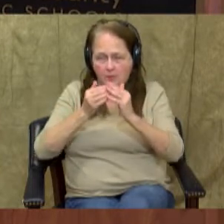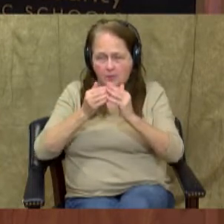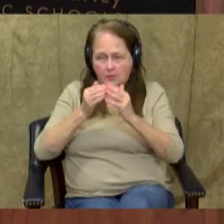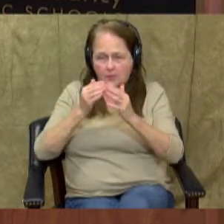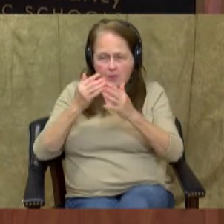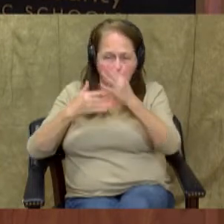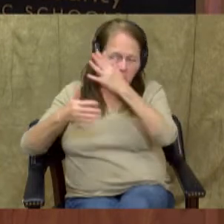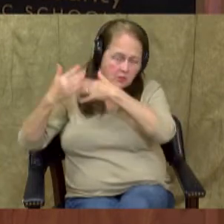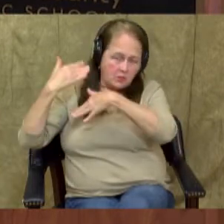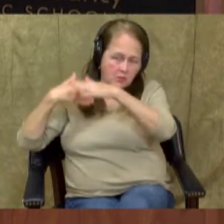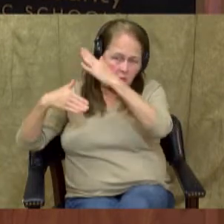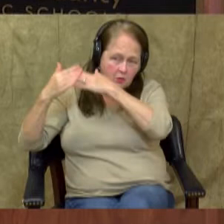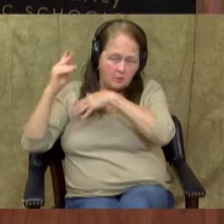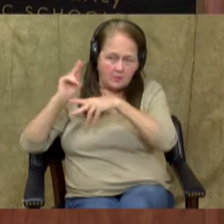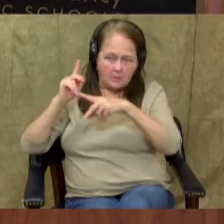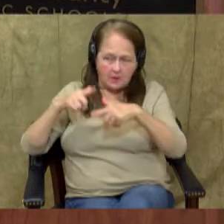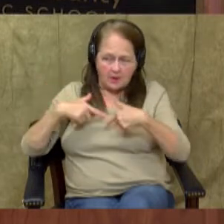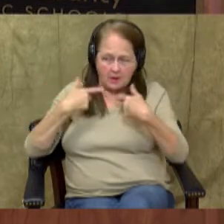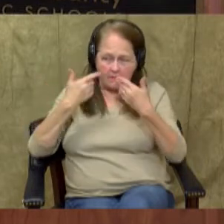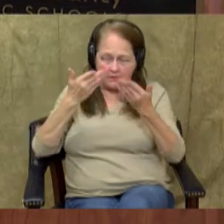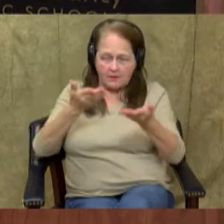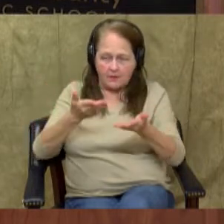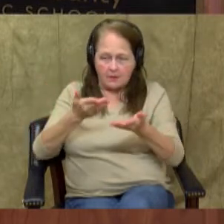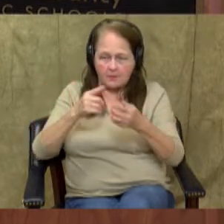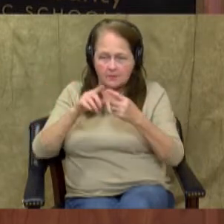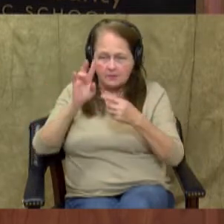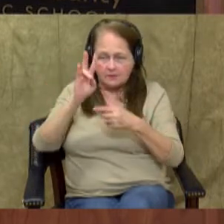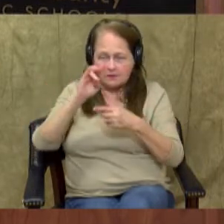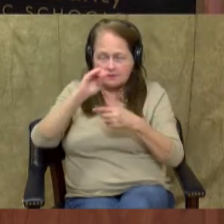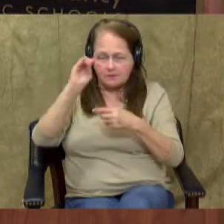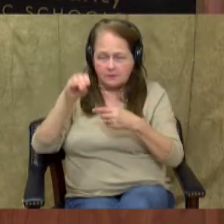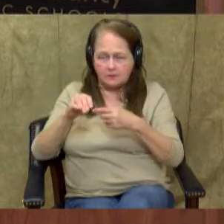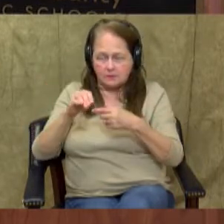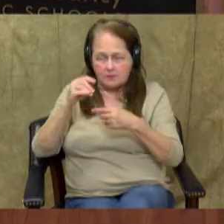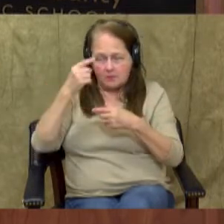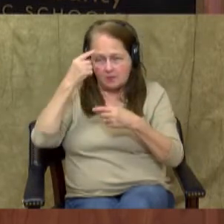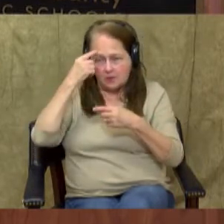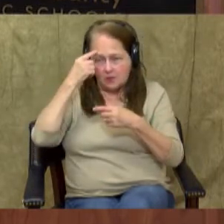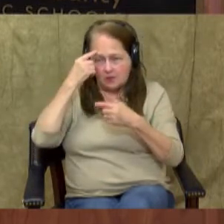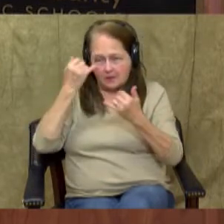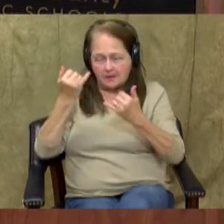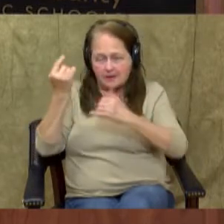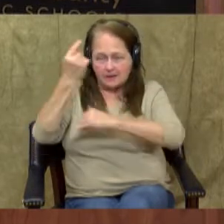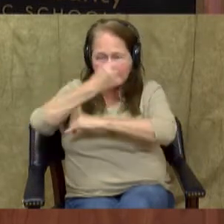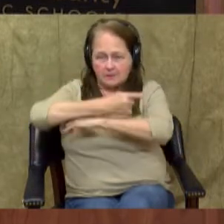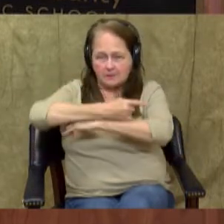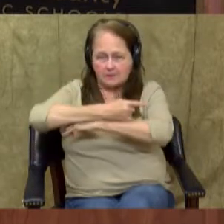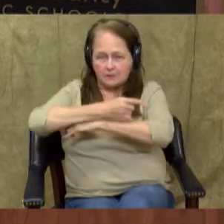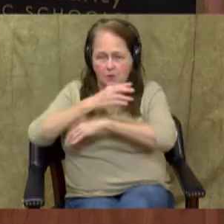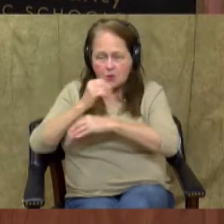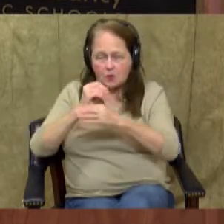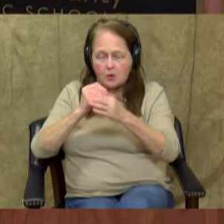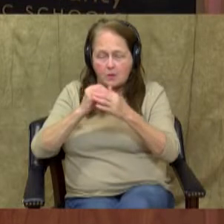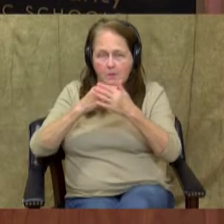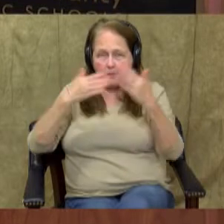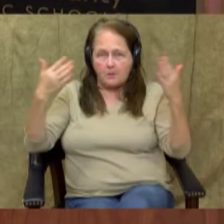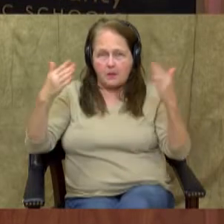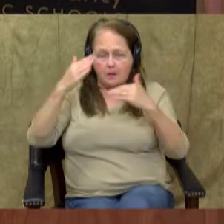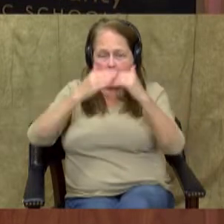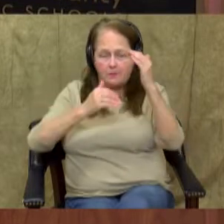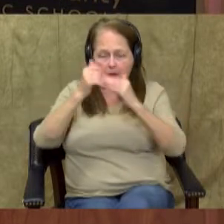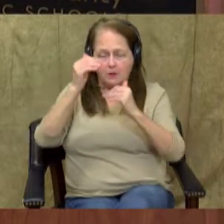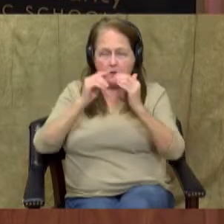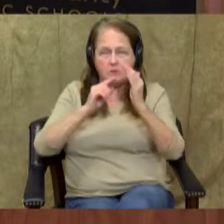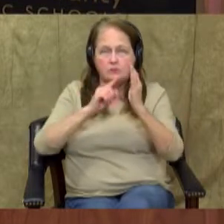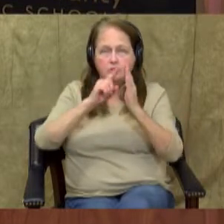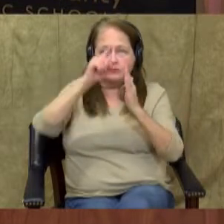ancient civilizations. Only 7% thought of modern cities or towering skyscrapers, 6%. And